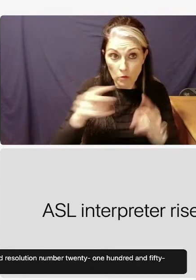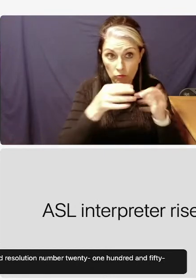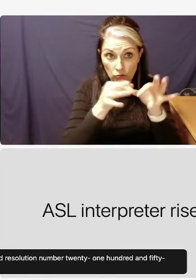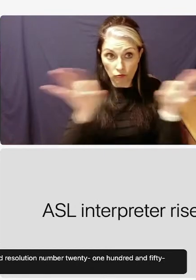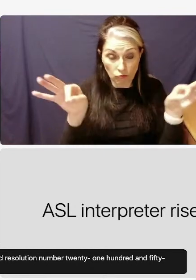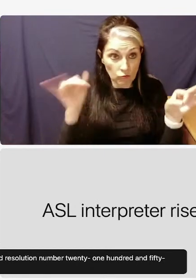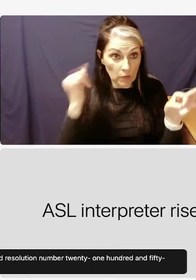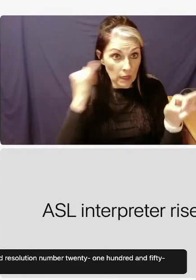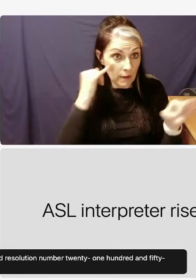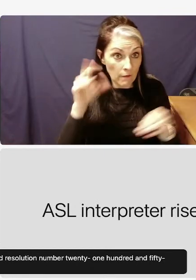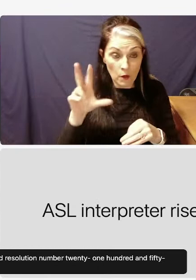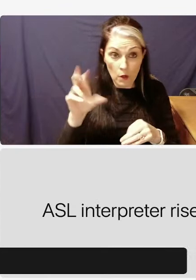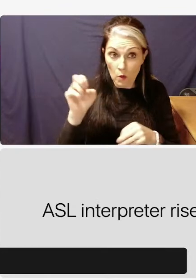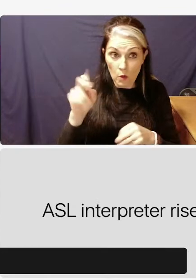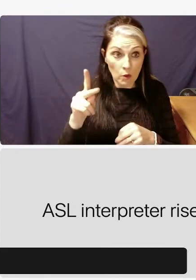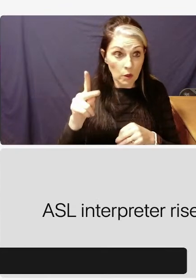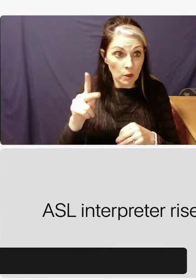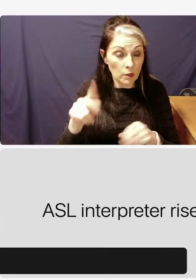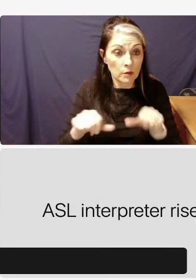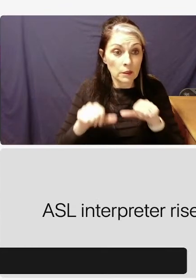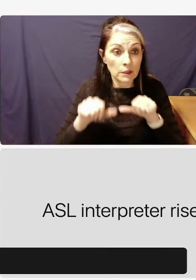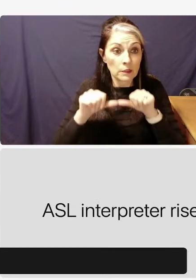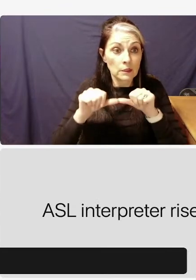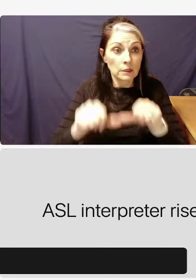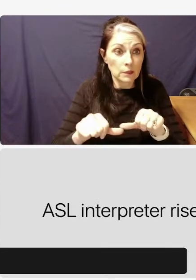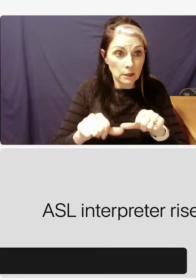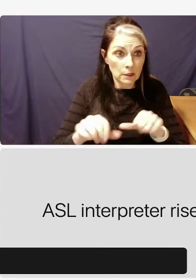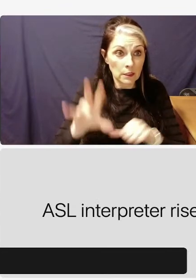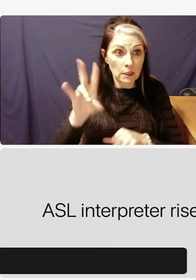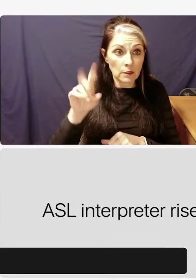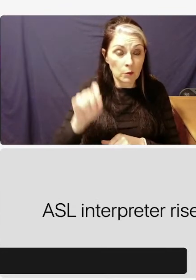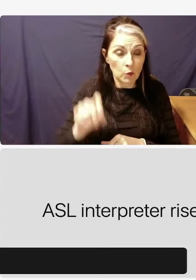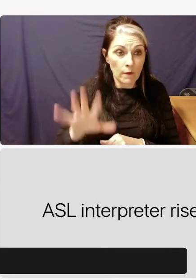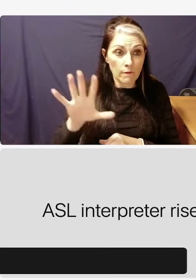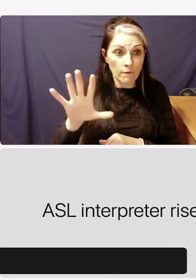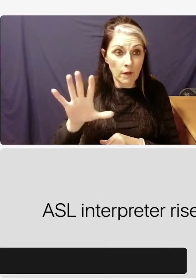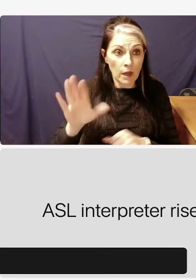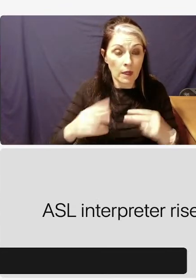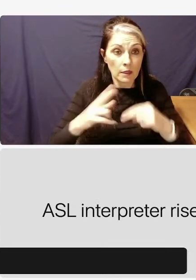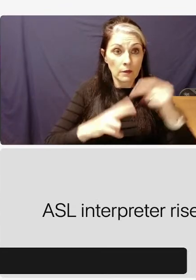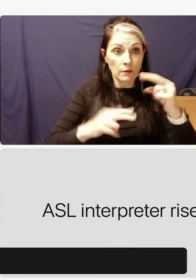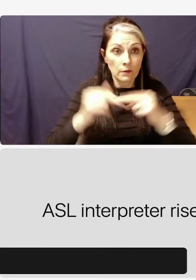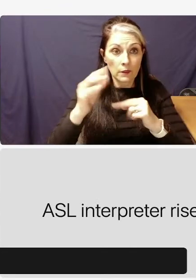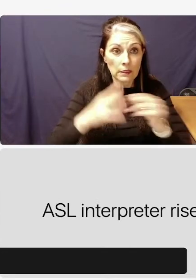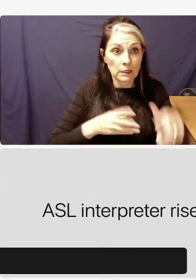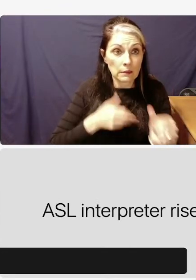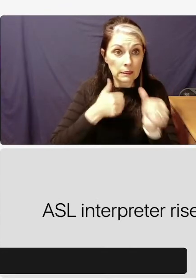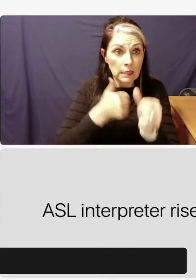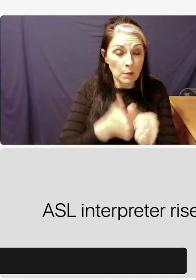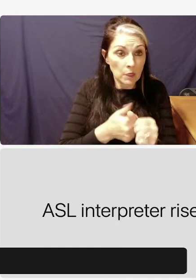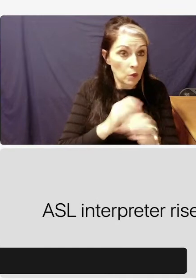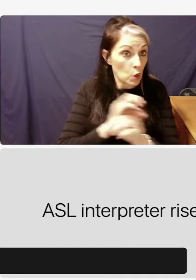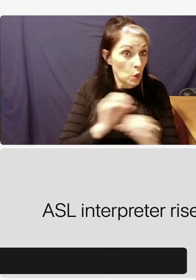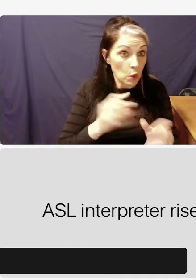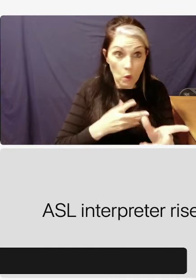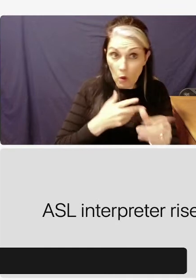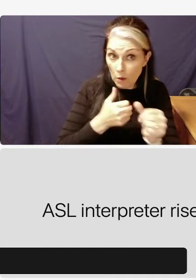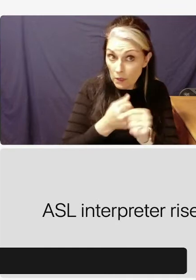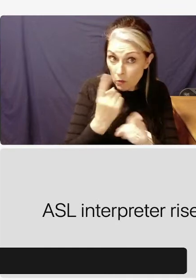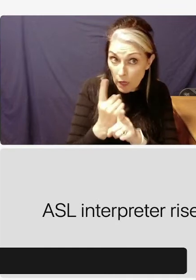if not okay we're going to move to item 7.5 facilities update no update